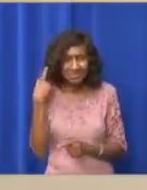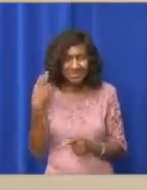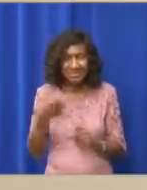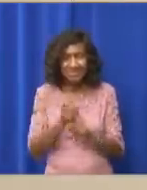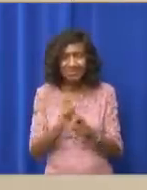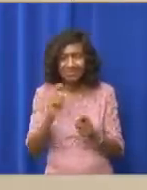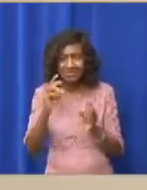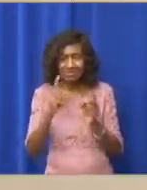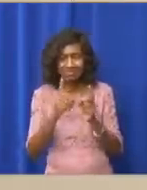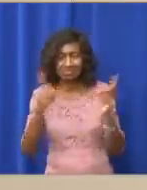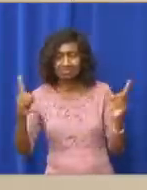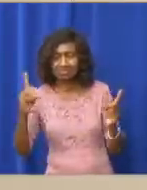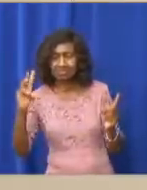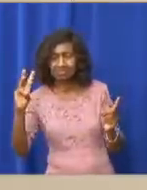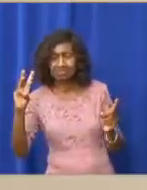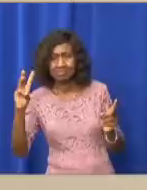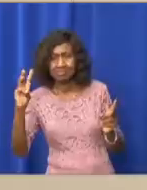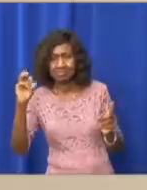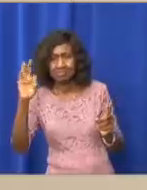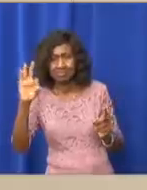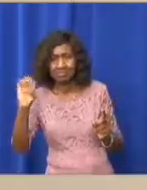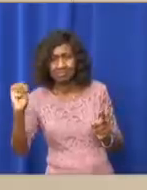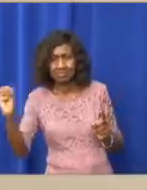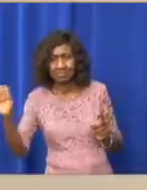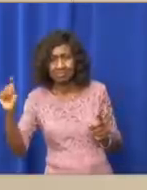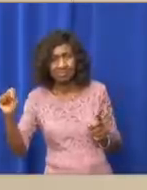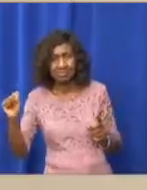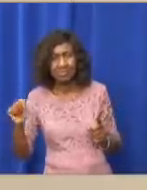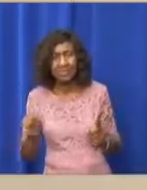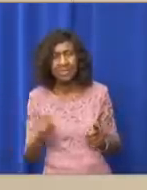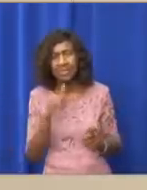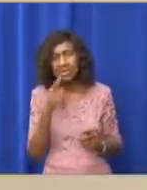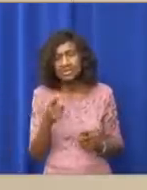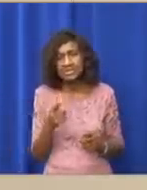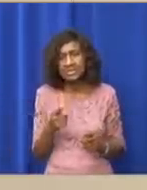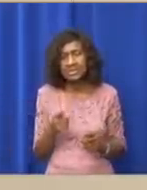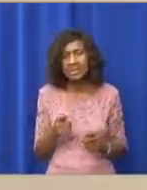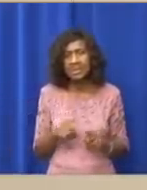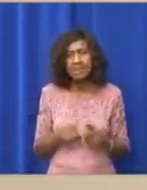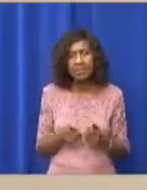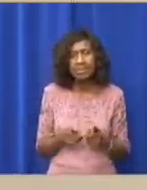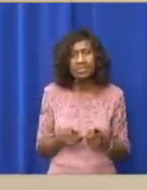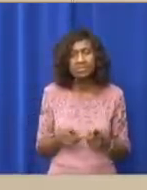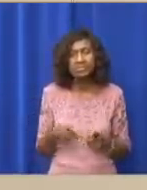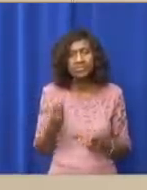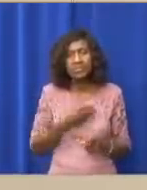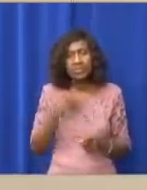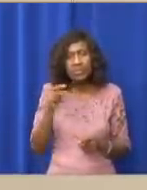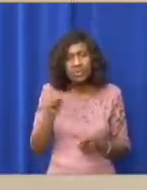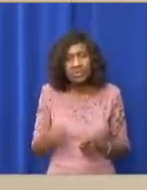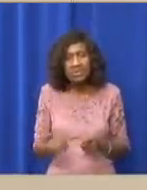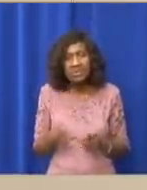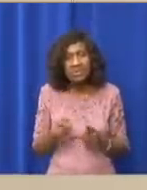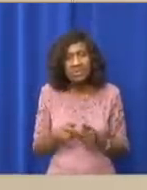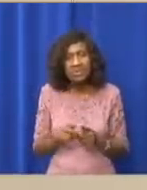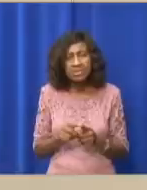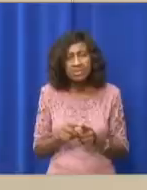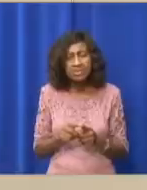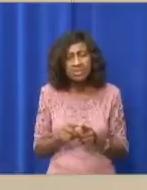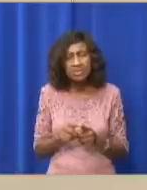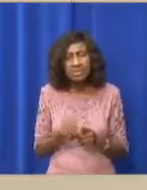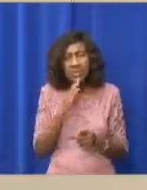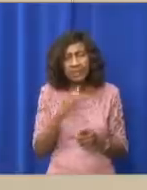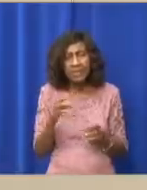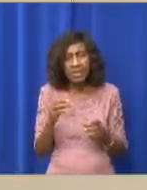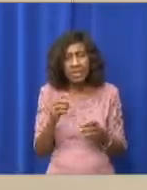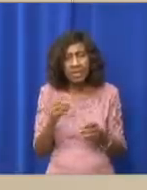So we really need, and this is the advice we're receiving, we really need to be more confident than we currently